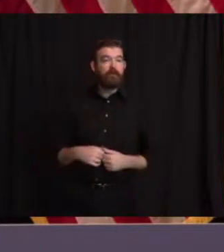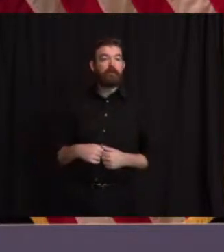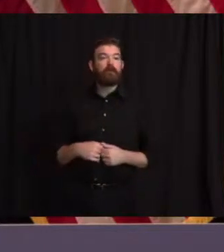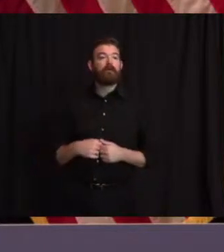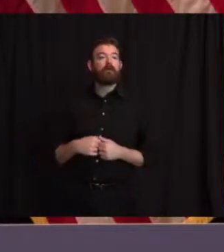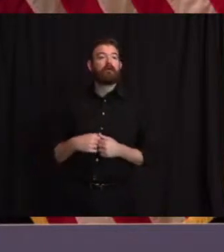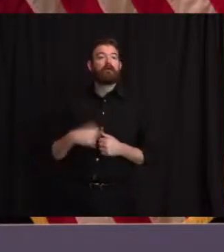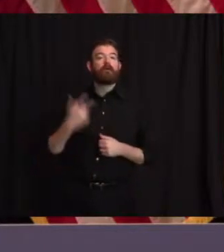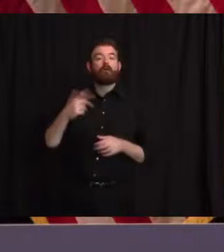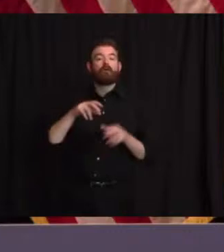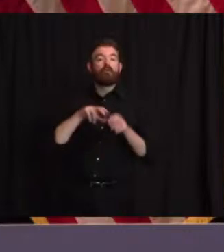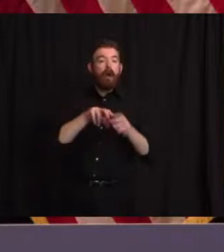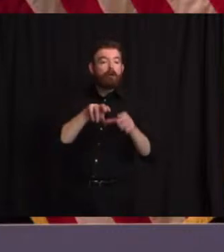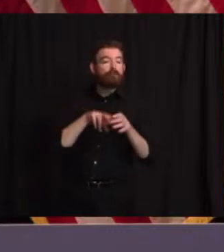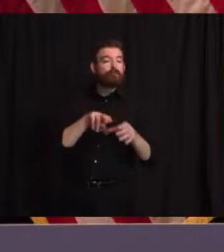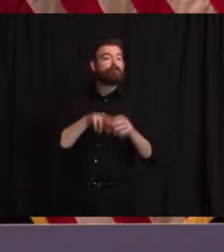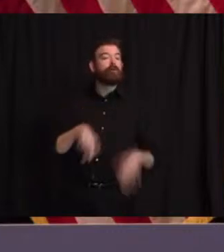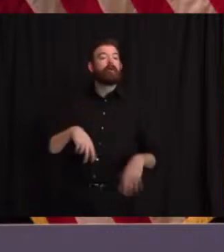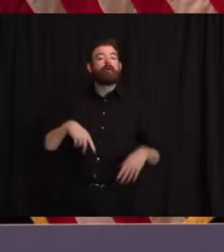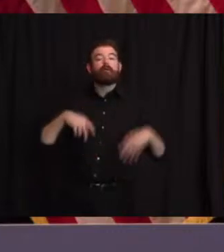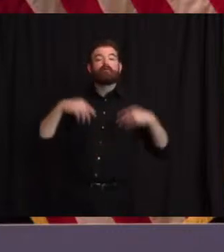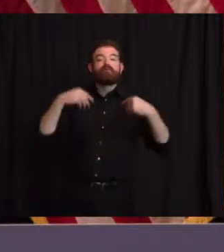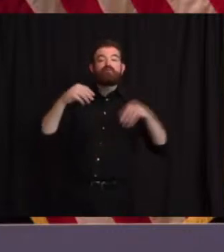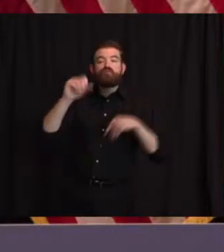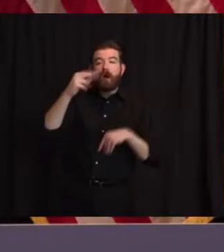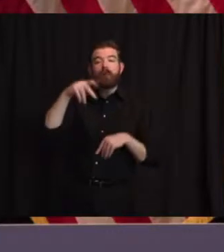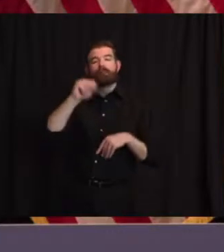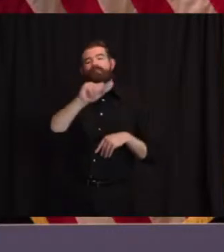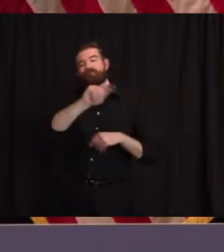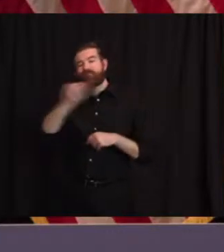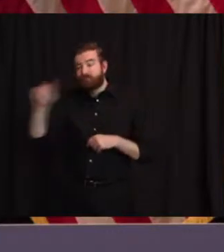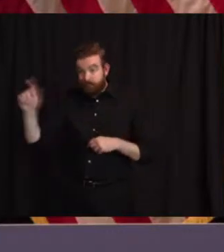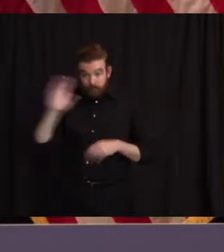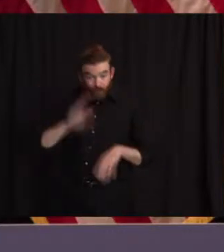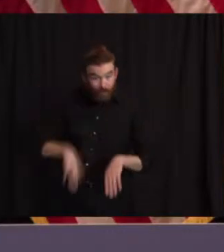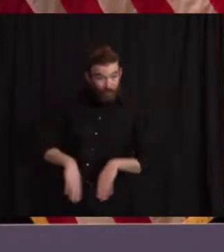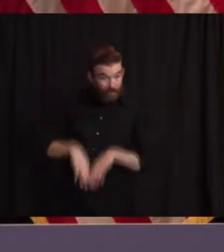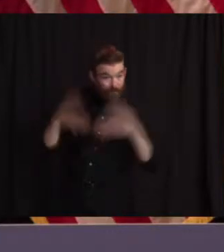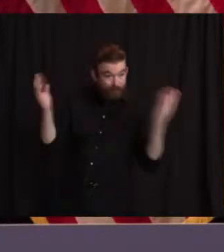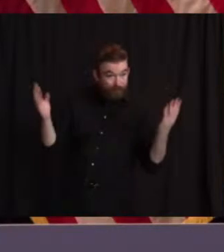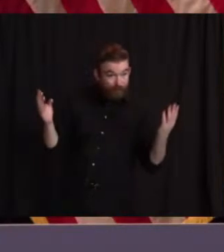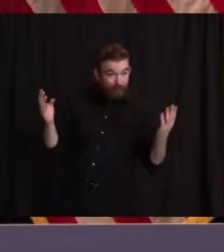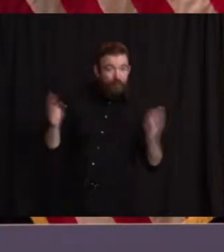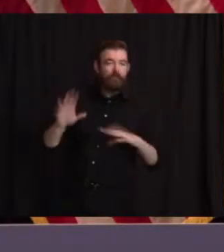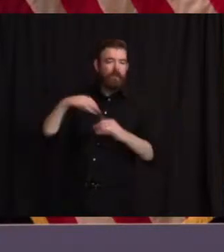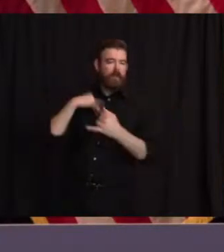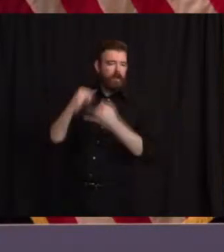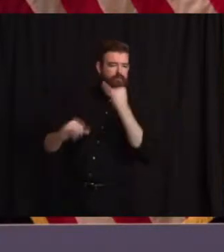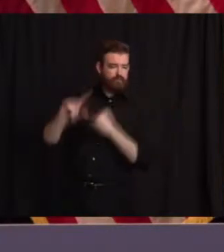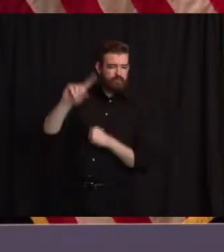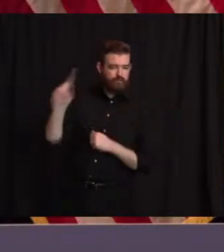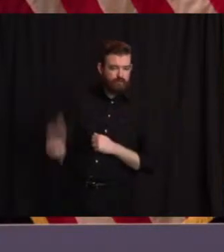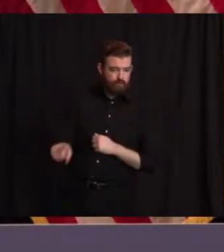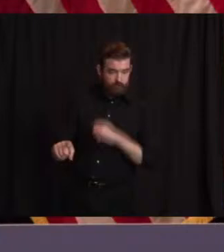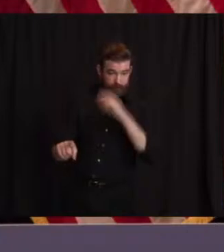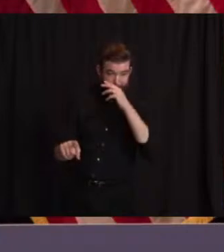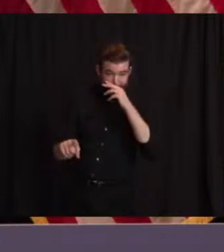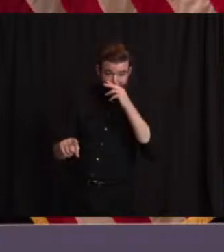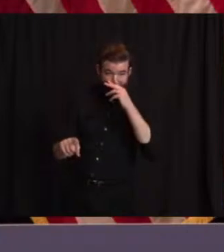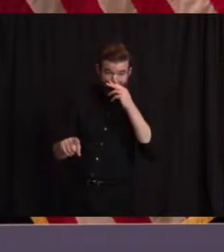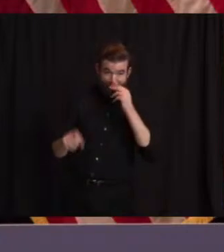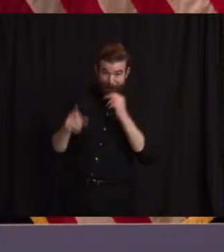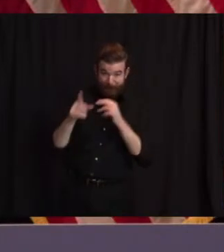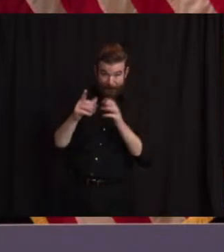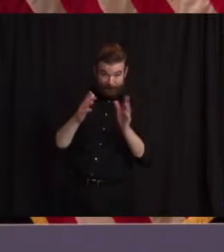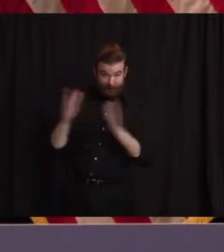one. One last one quickly. Are you planning to visit the boardwalk or the beaches this weekend? That's a good one. You ended on a nice note.